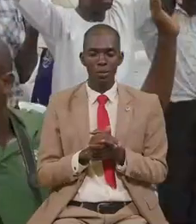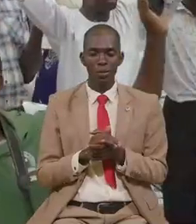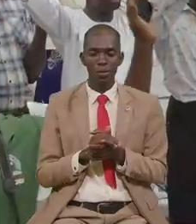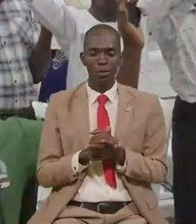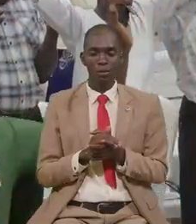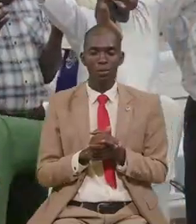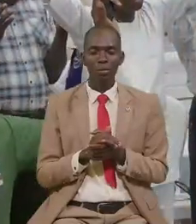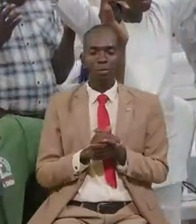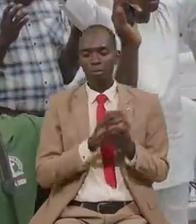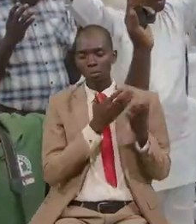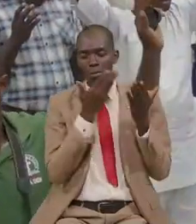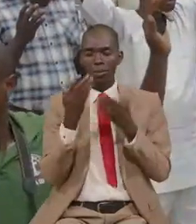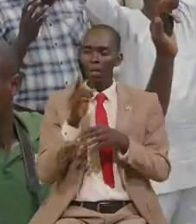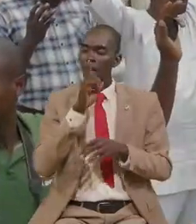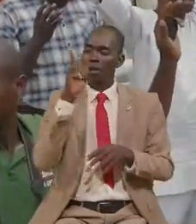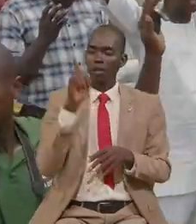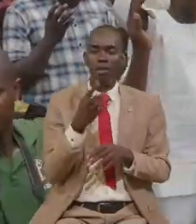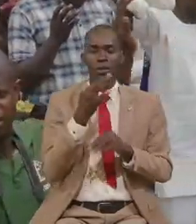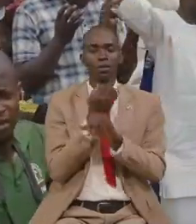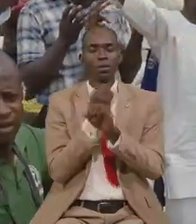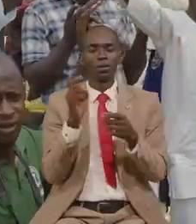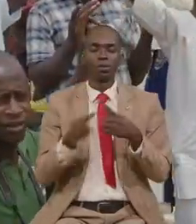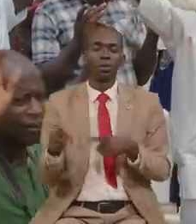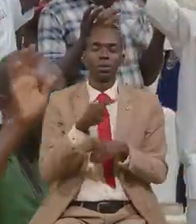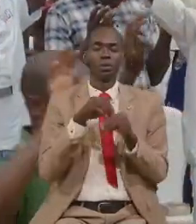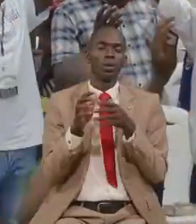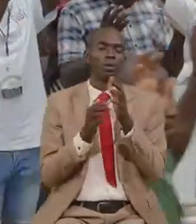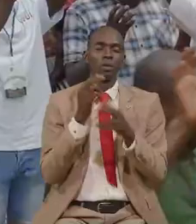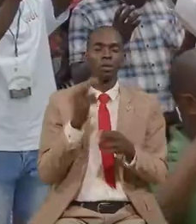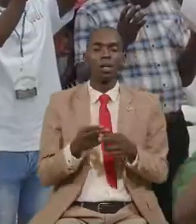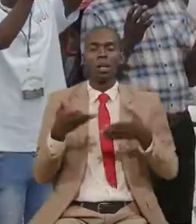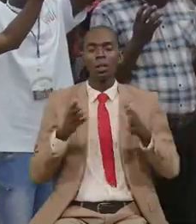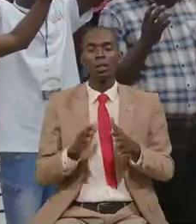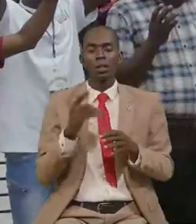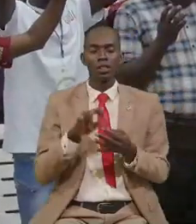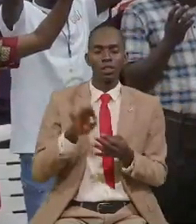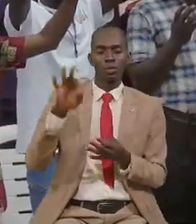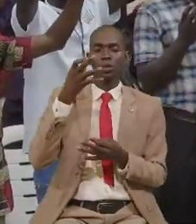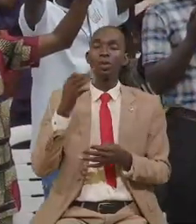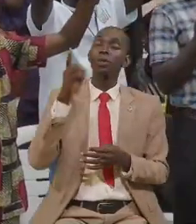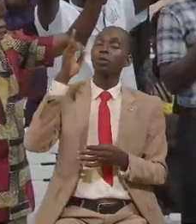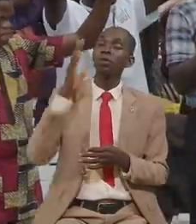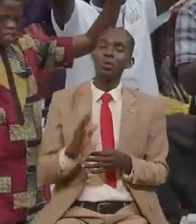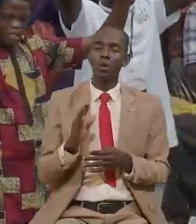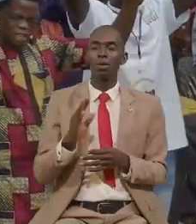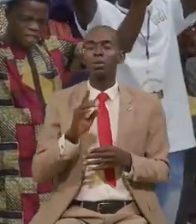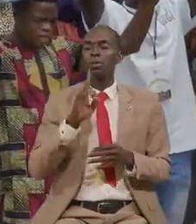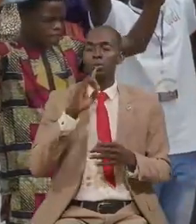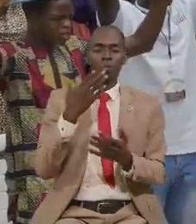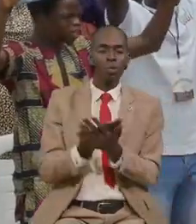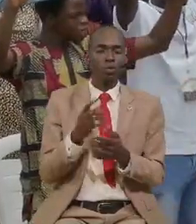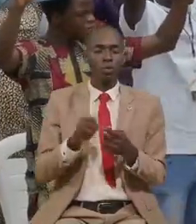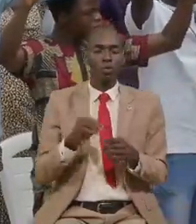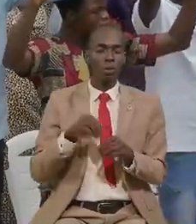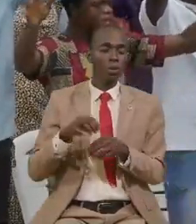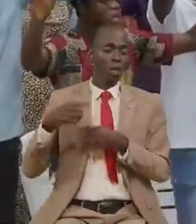bring assurance of salvation to them. Let the Spirit of God witness in their heart their sins